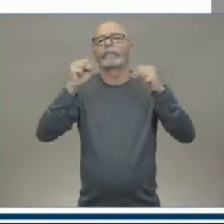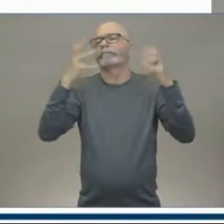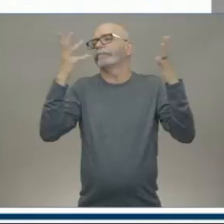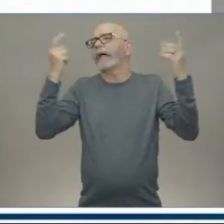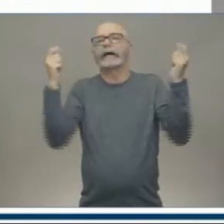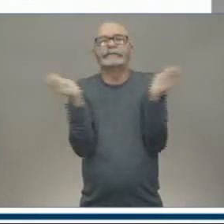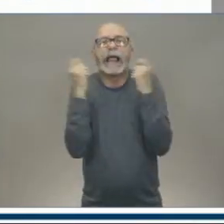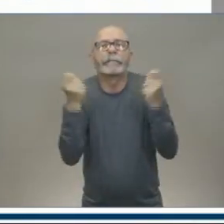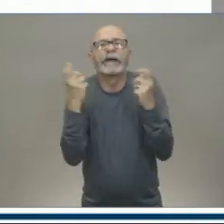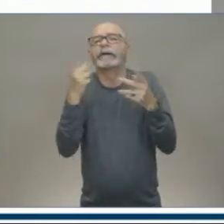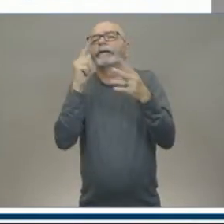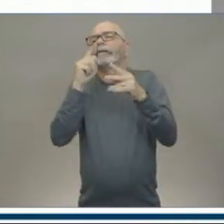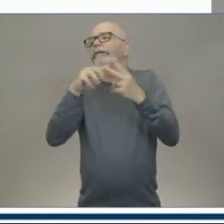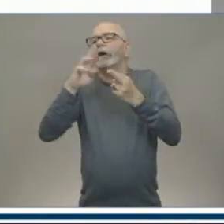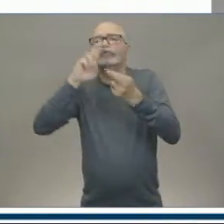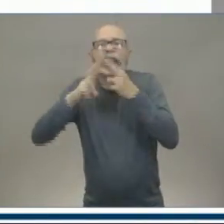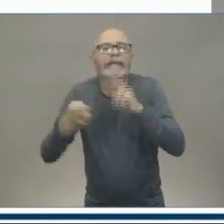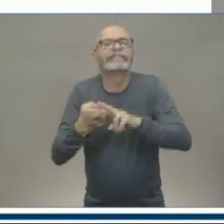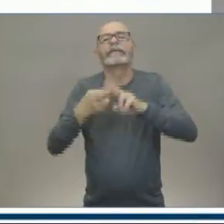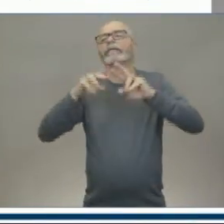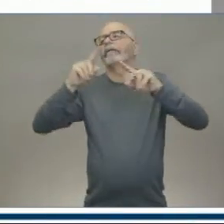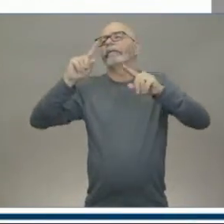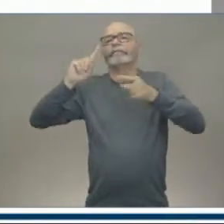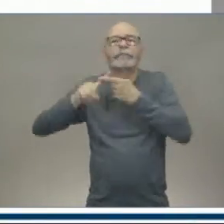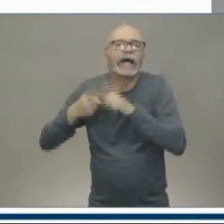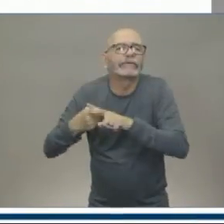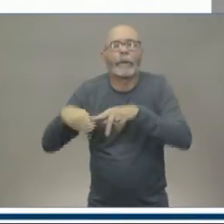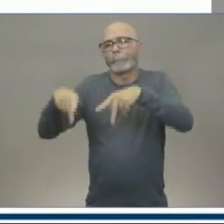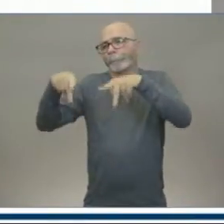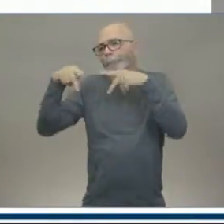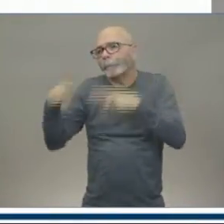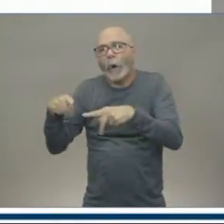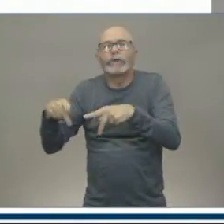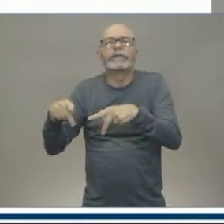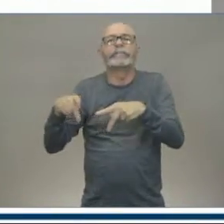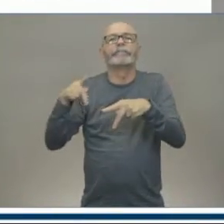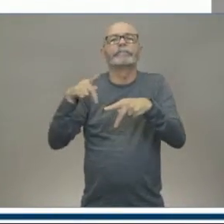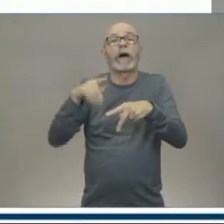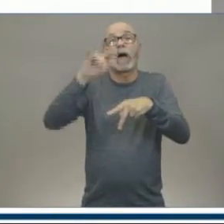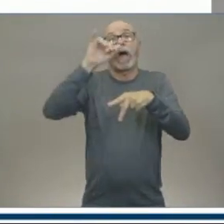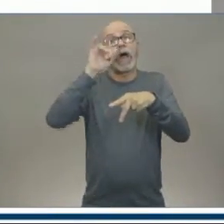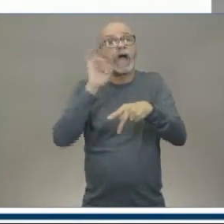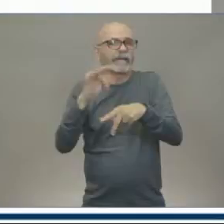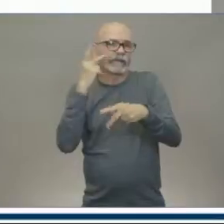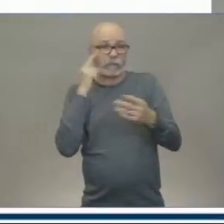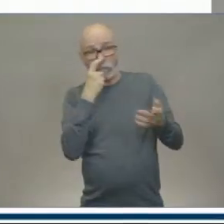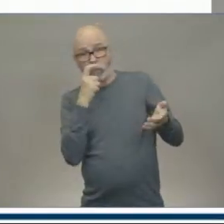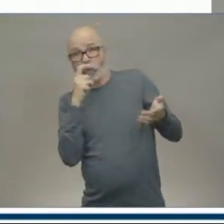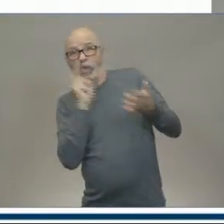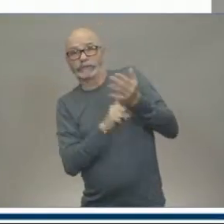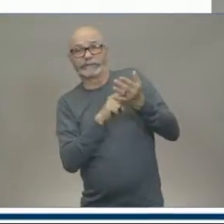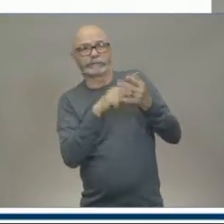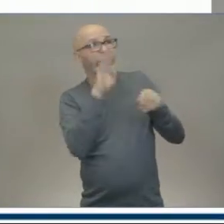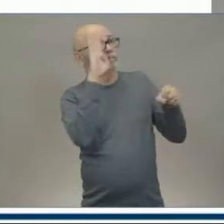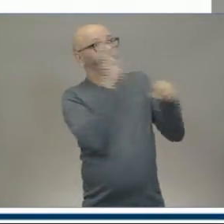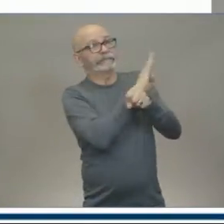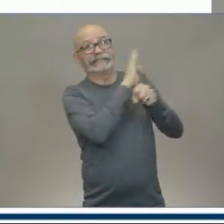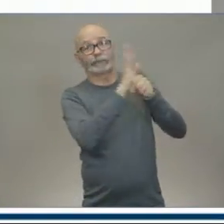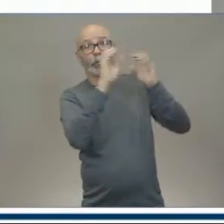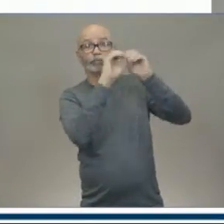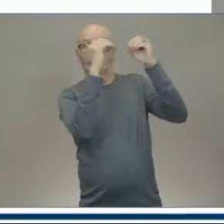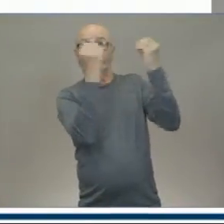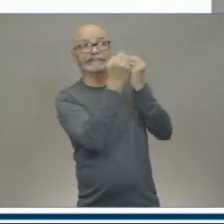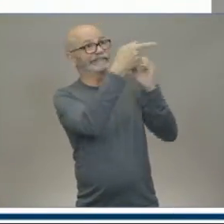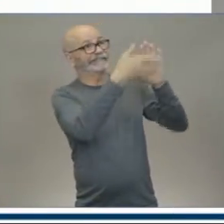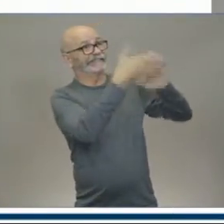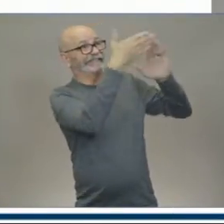such as neighborhood street parties. If the event is hosted by a recognized business or organization, the limits are